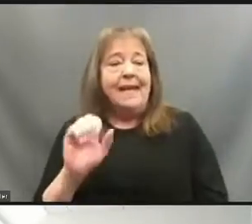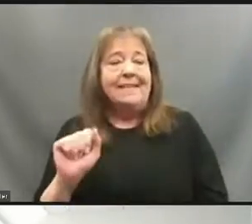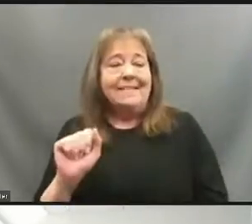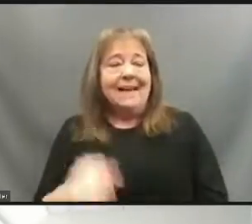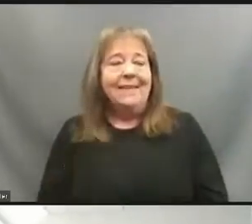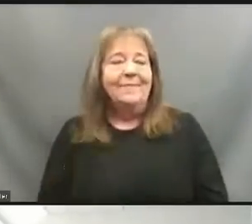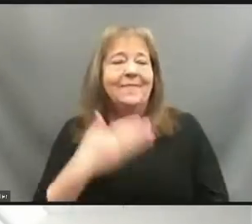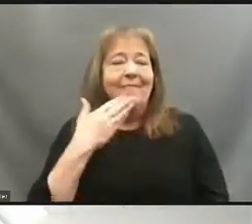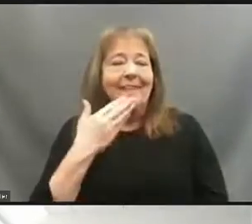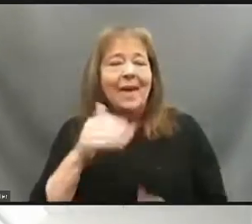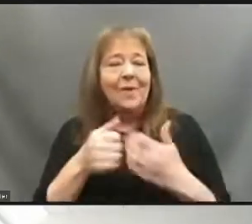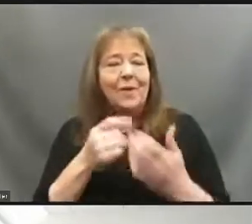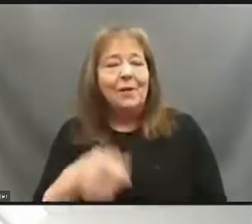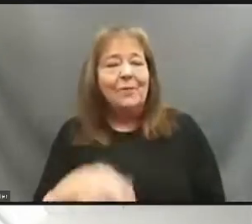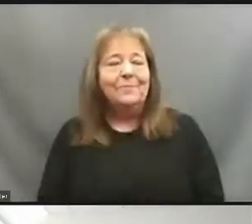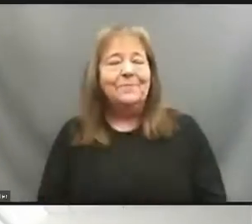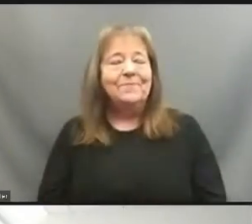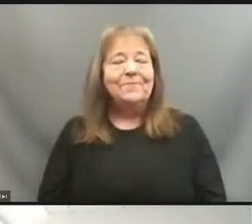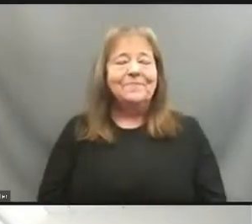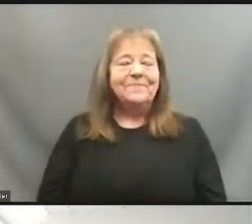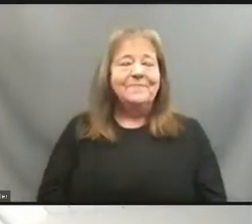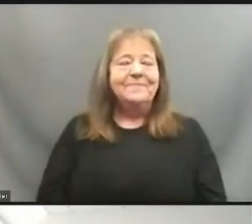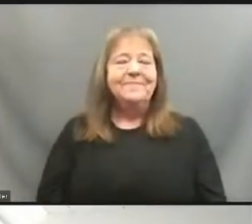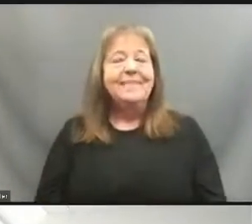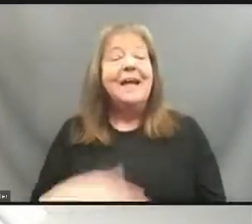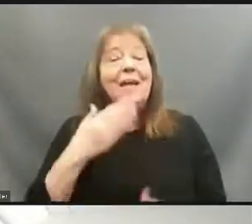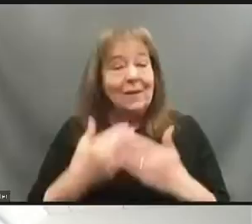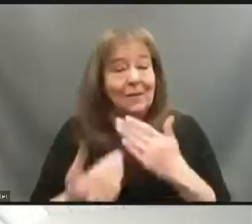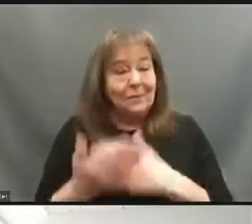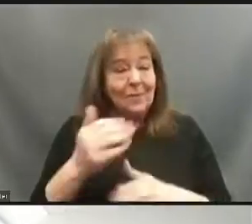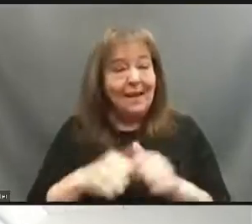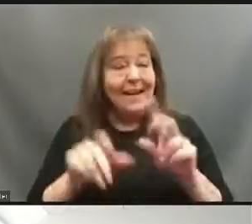you? Good. Thanks, David, and good morning,